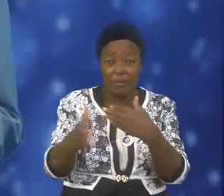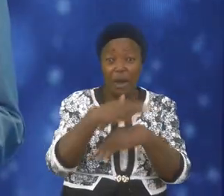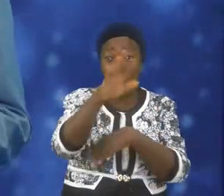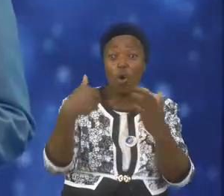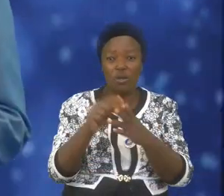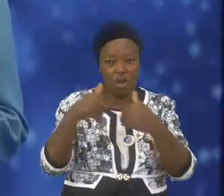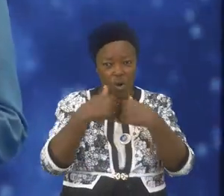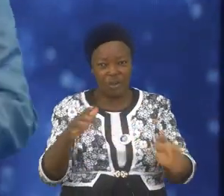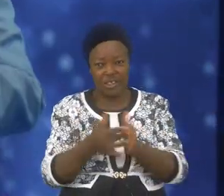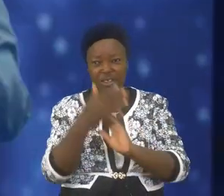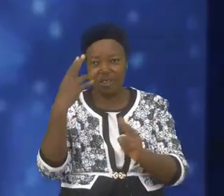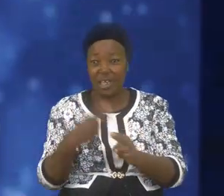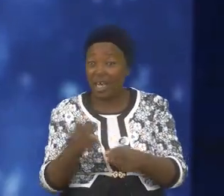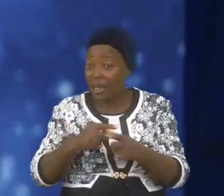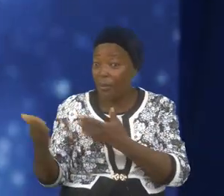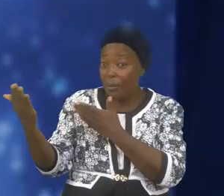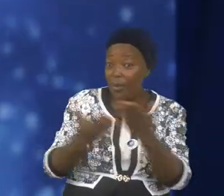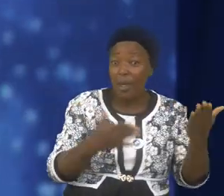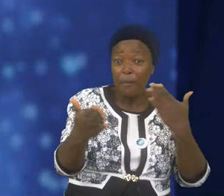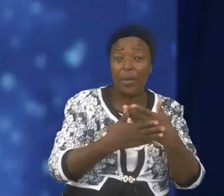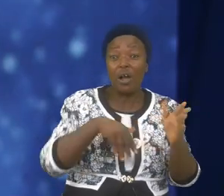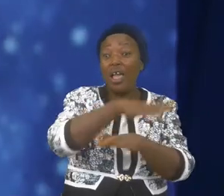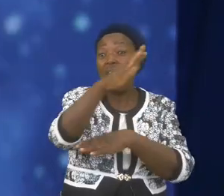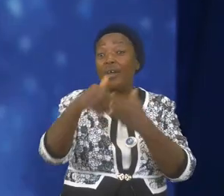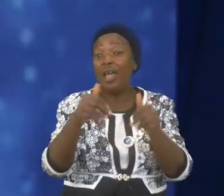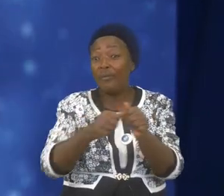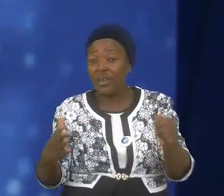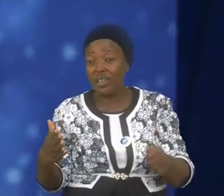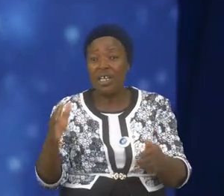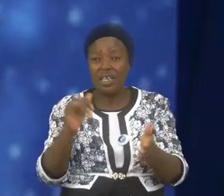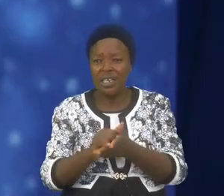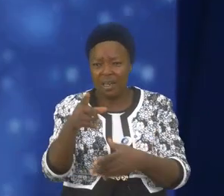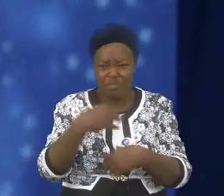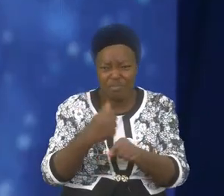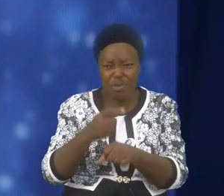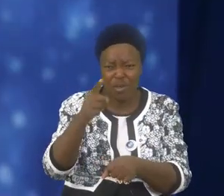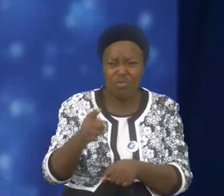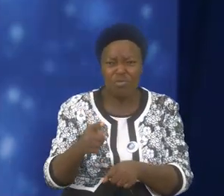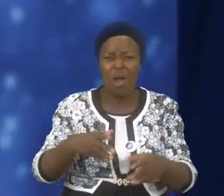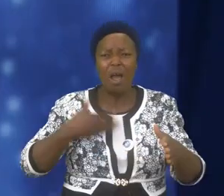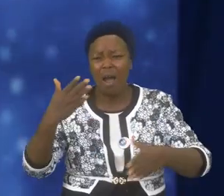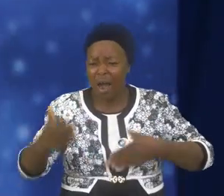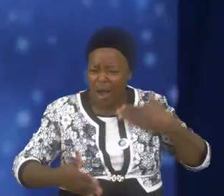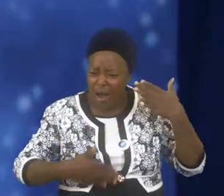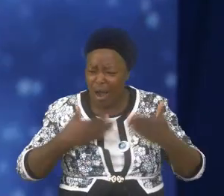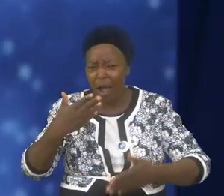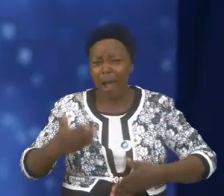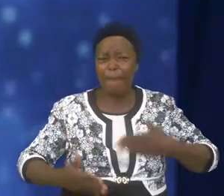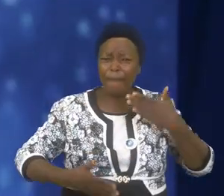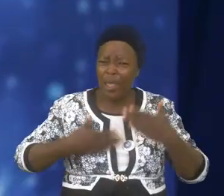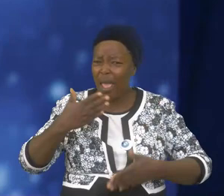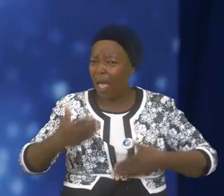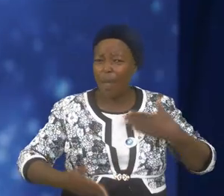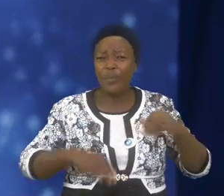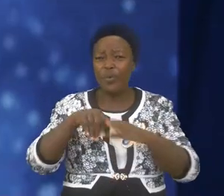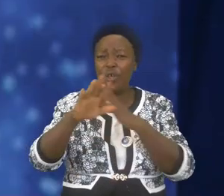everything that made you happy, joyful in your life. Tonight, the night of